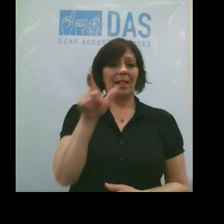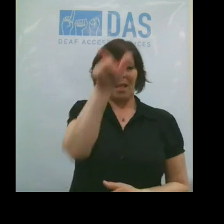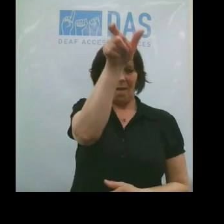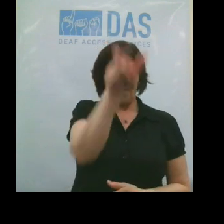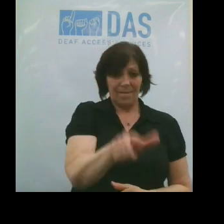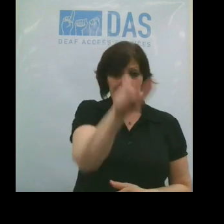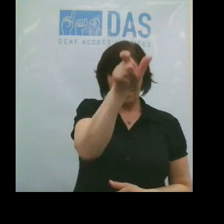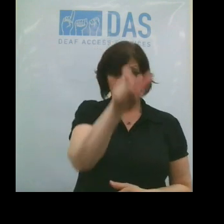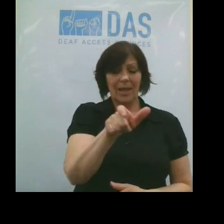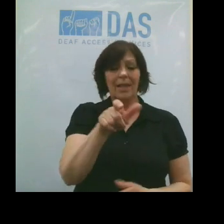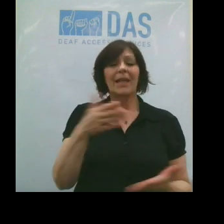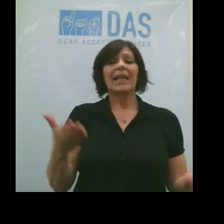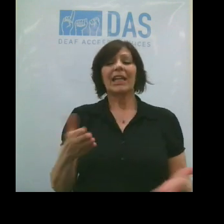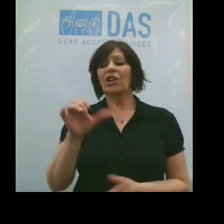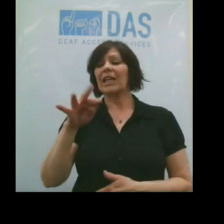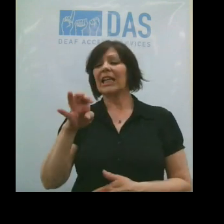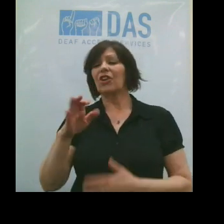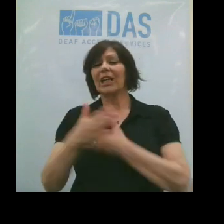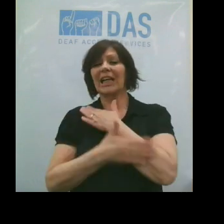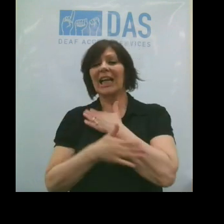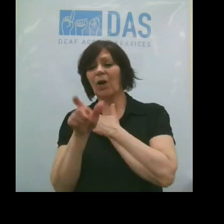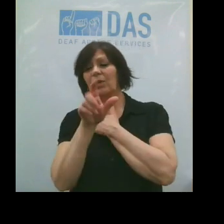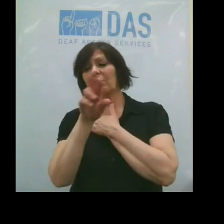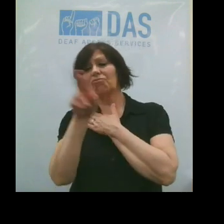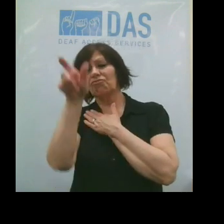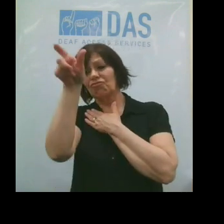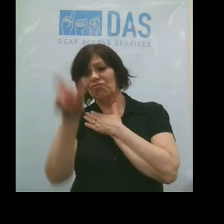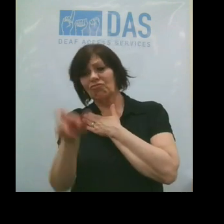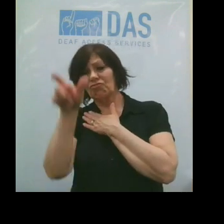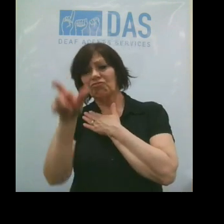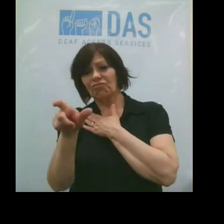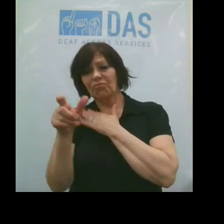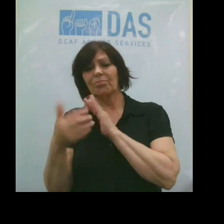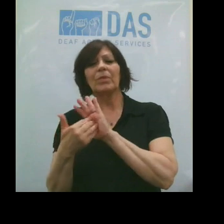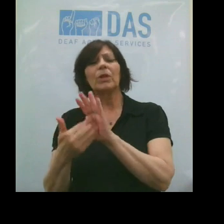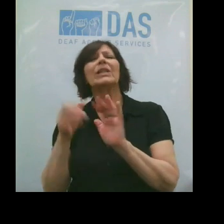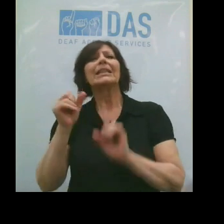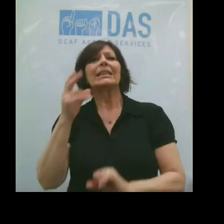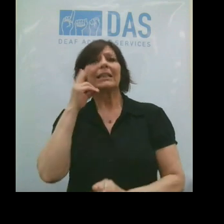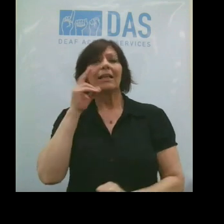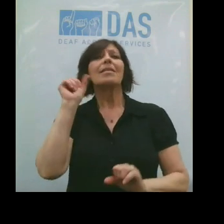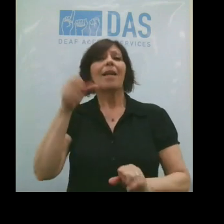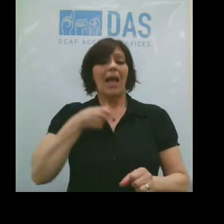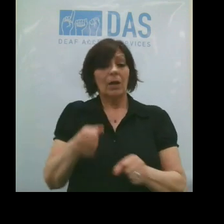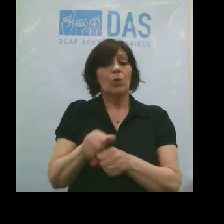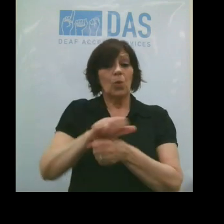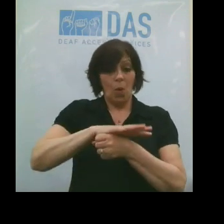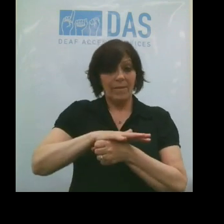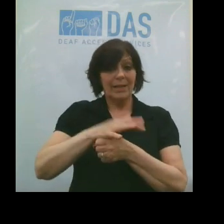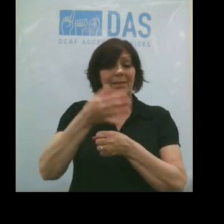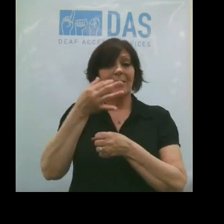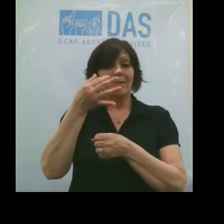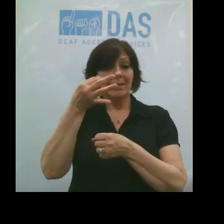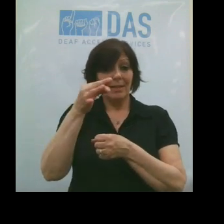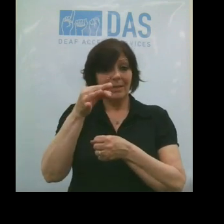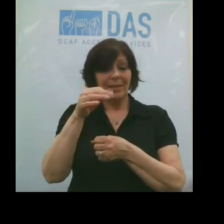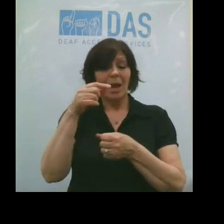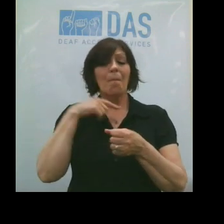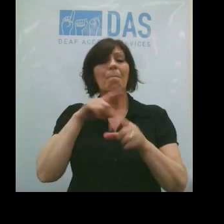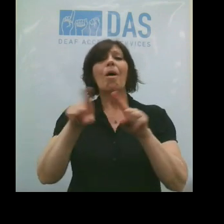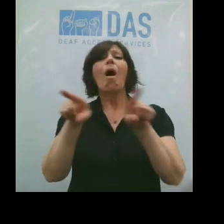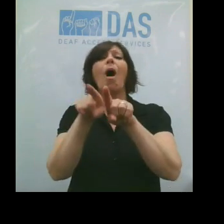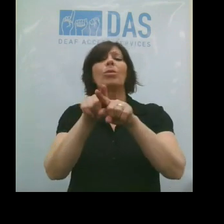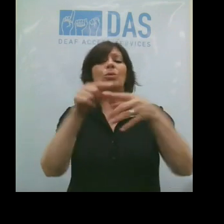and in Erie County on the right by frequency. So you can see a lot of these comorbidities